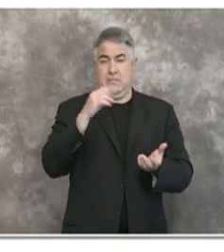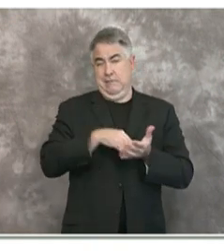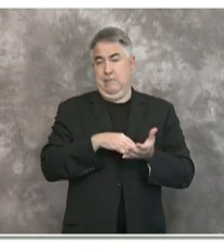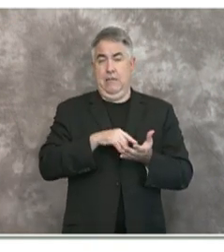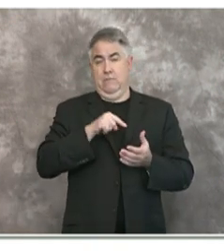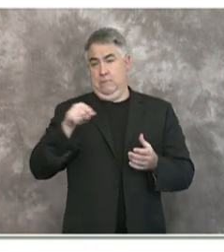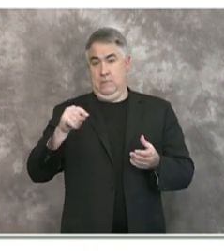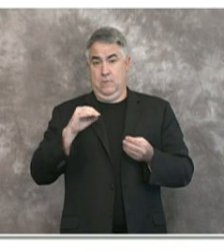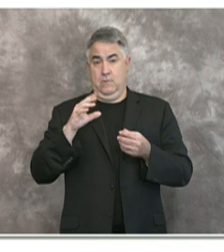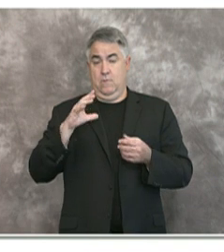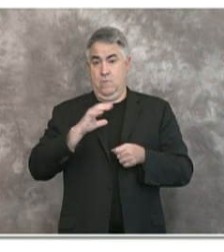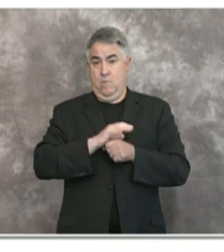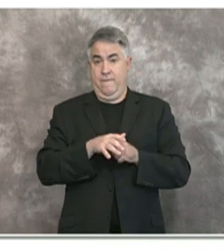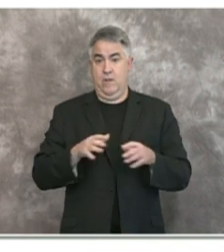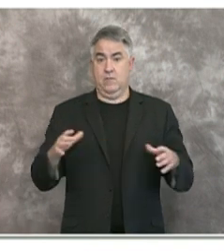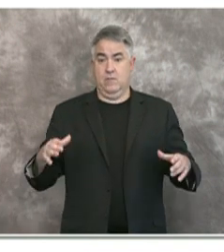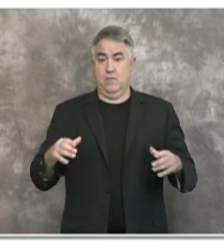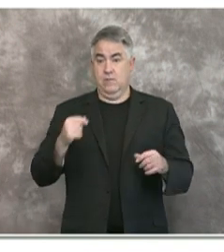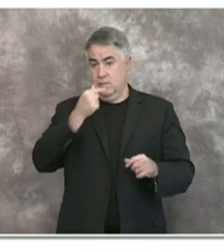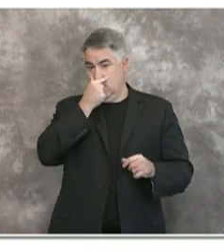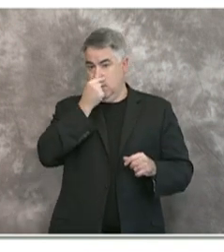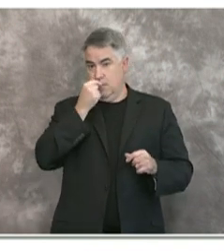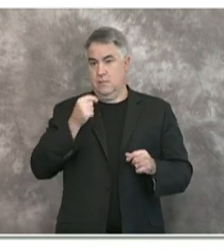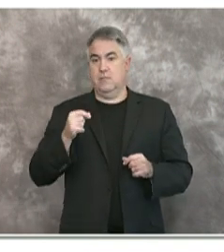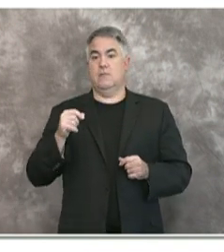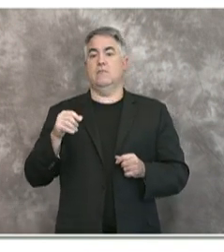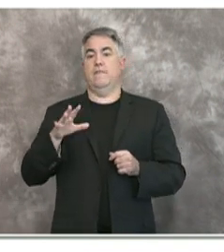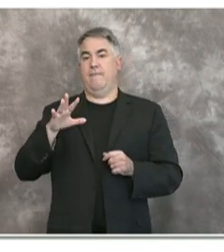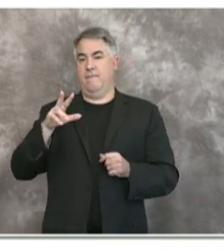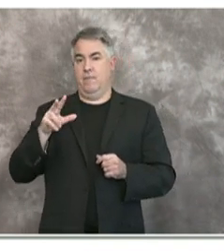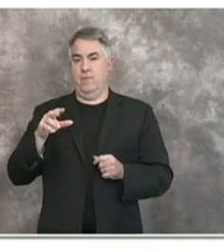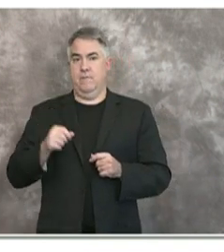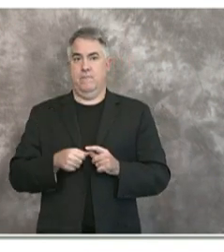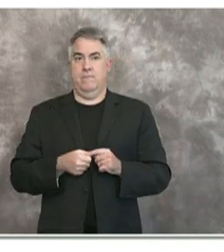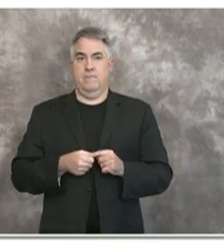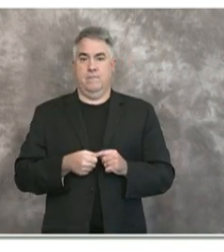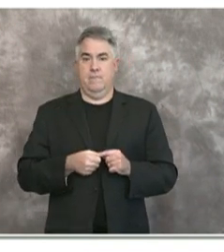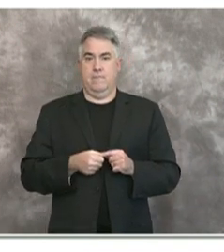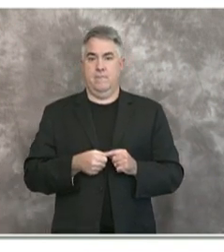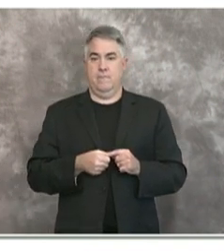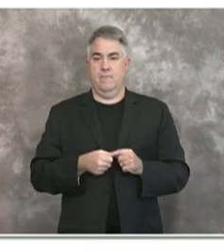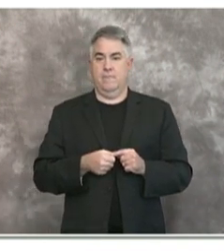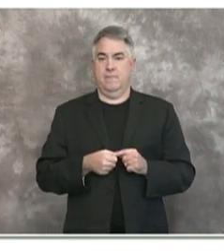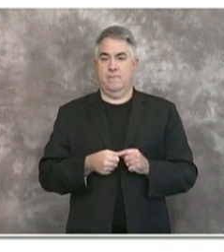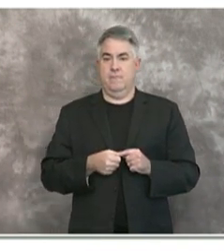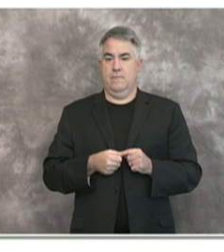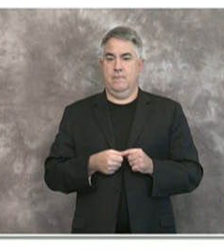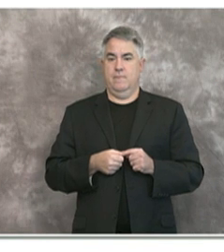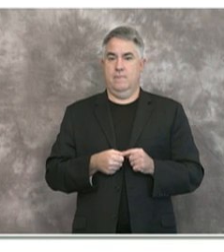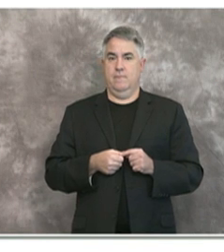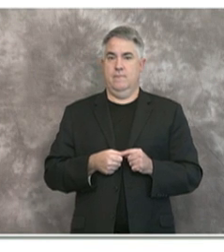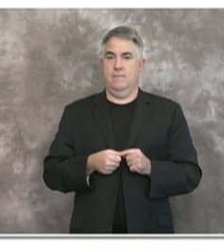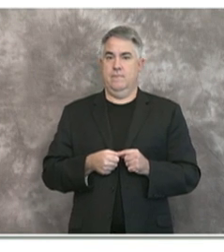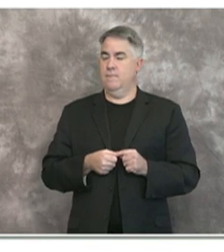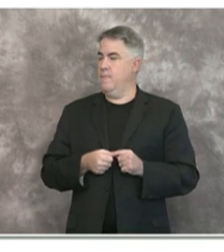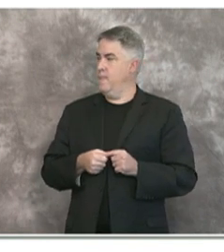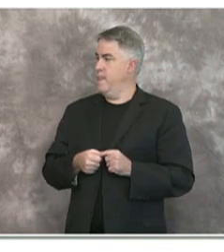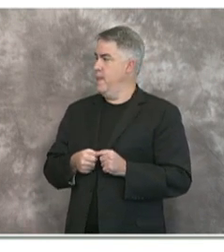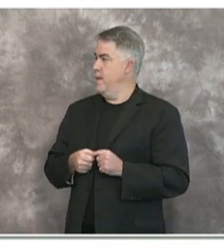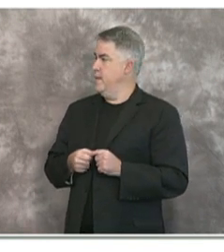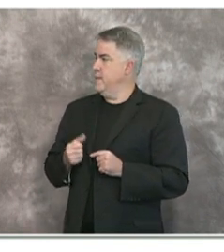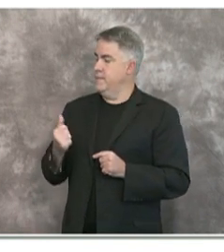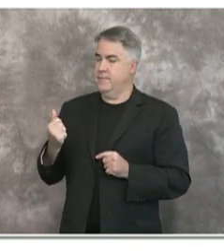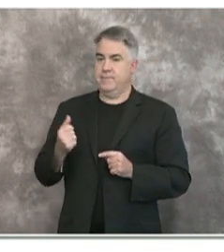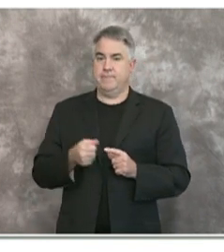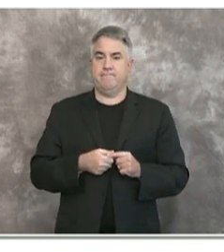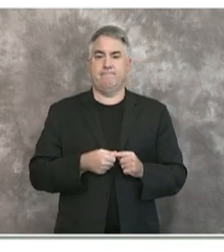number, 43% are female, 57% were male. 240 had underlying medical